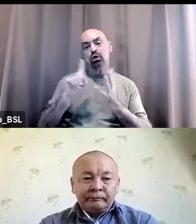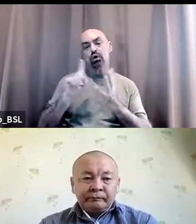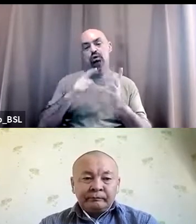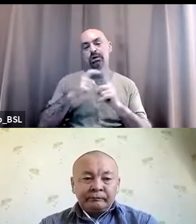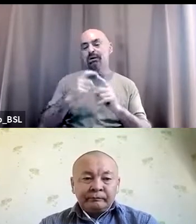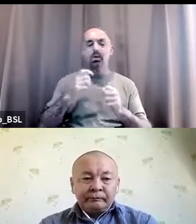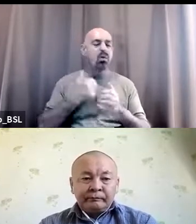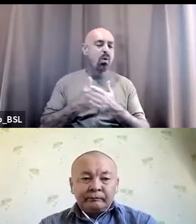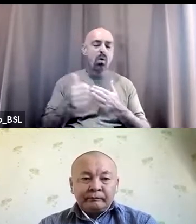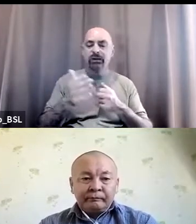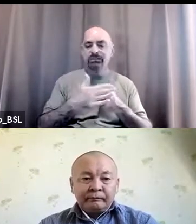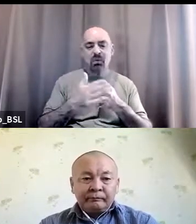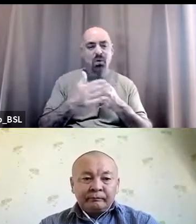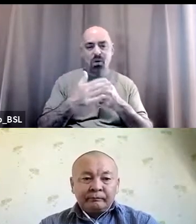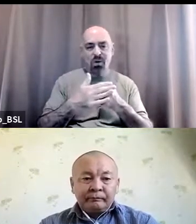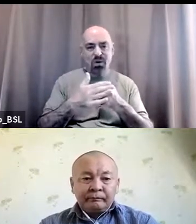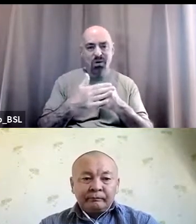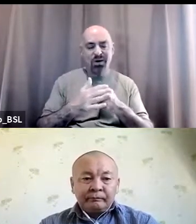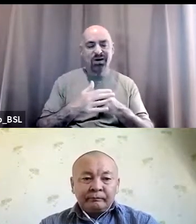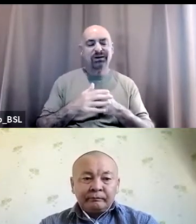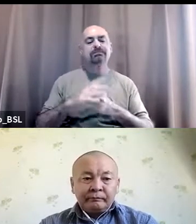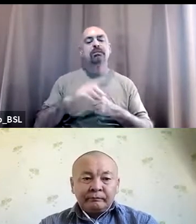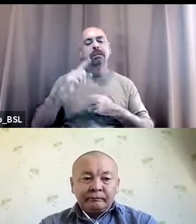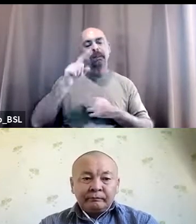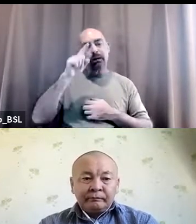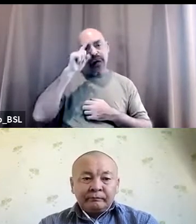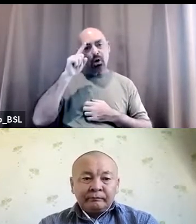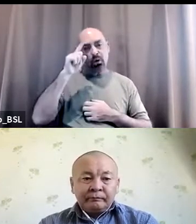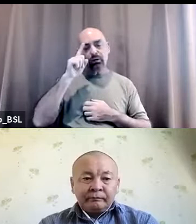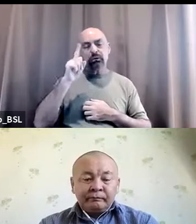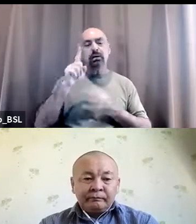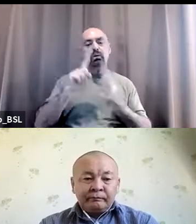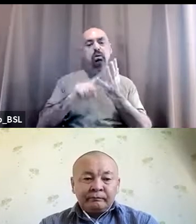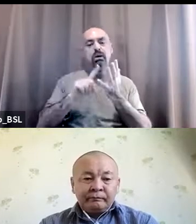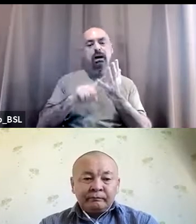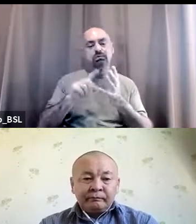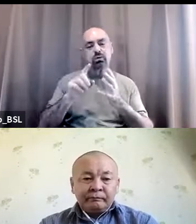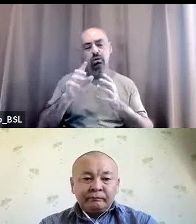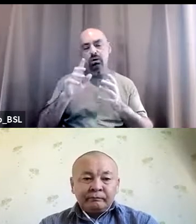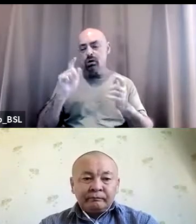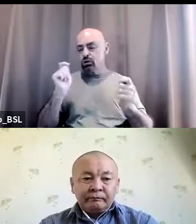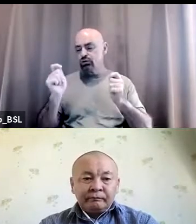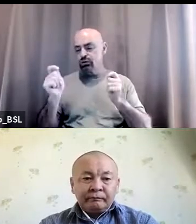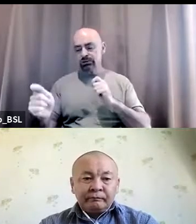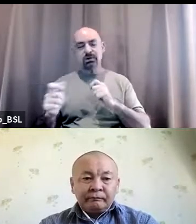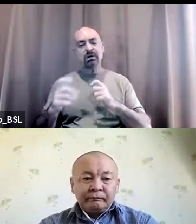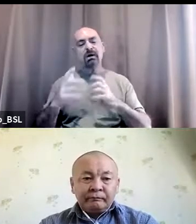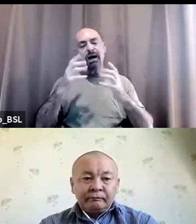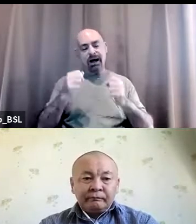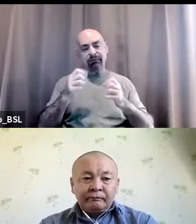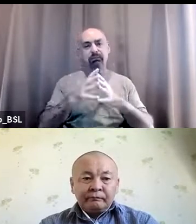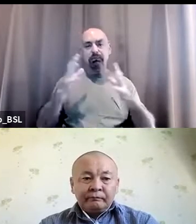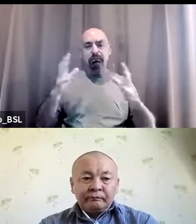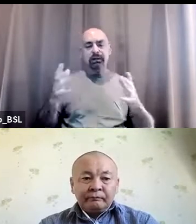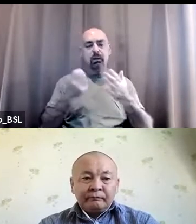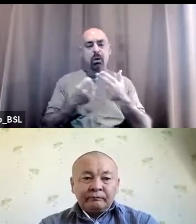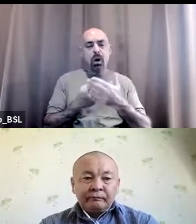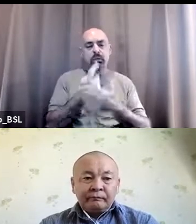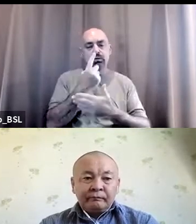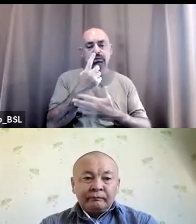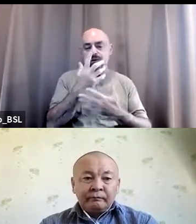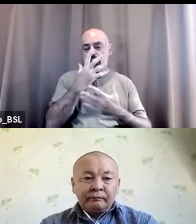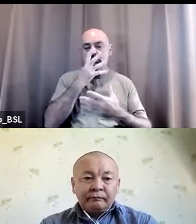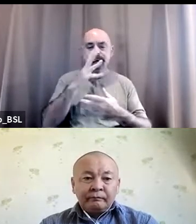done. As Mongolia and Ulaanbaatar develop and change, there is a unique opportunity to incorporate inclusive